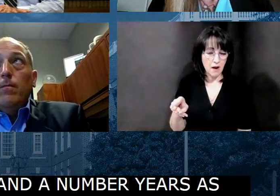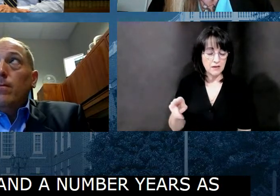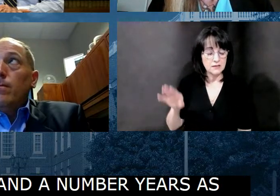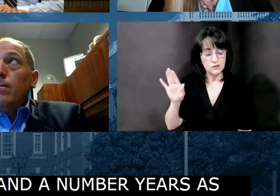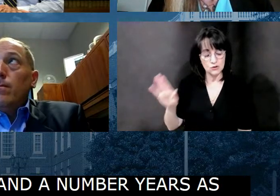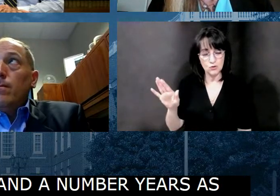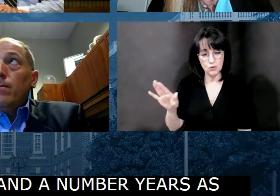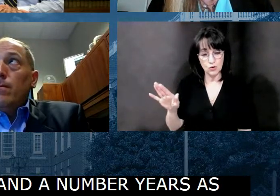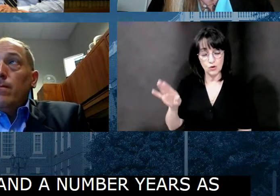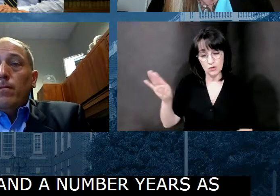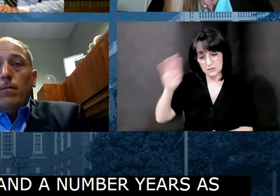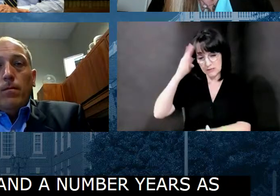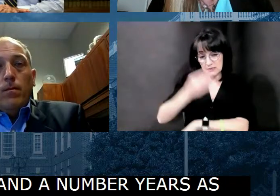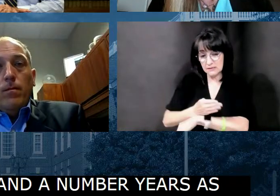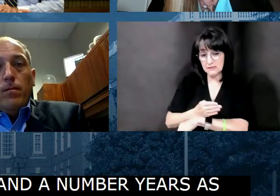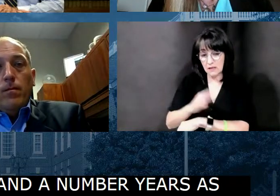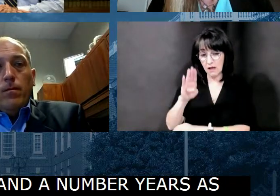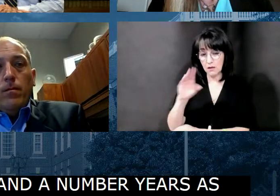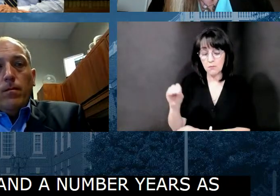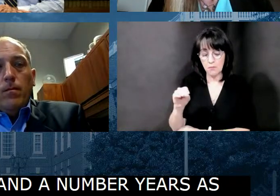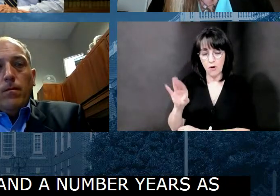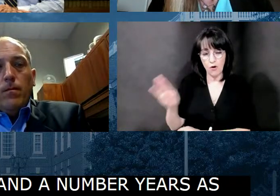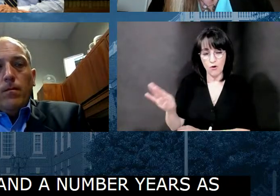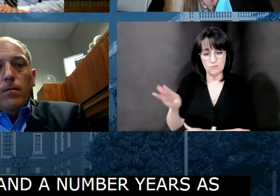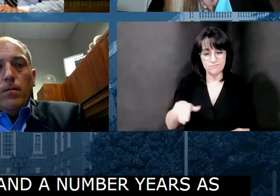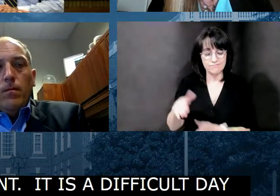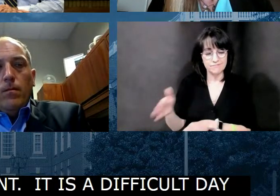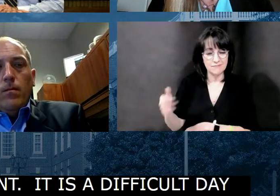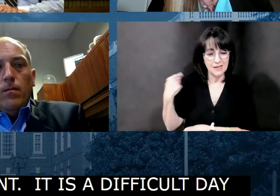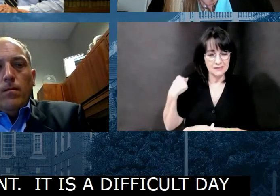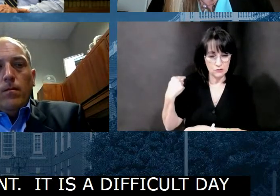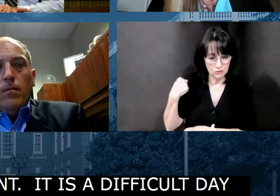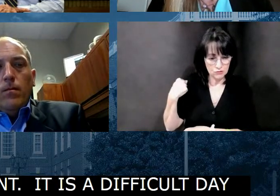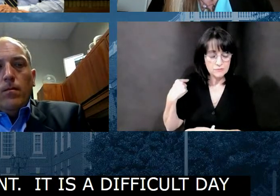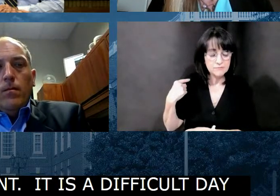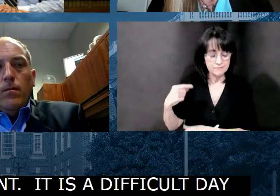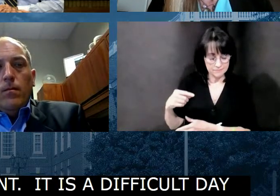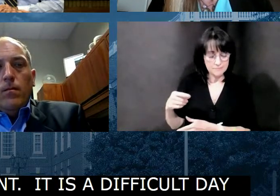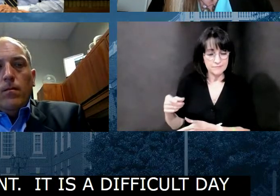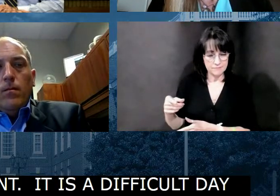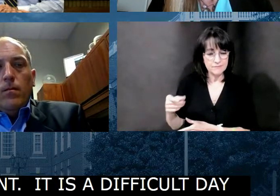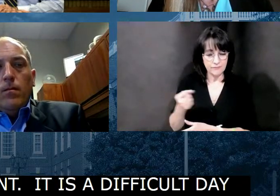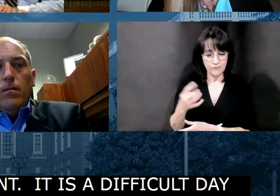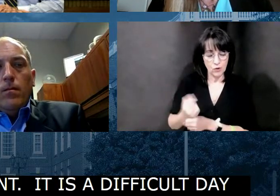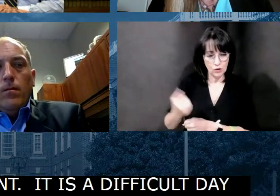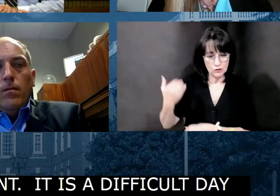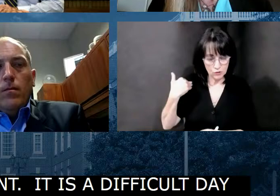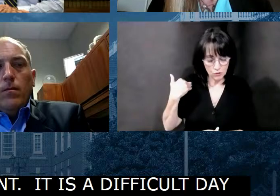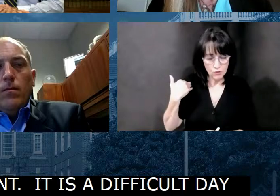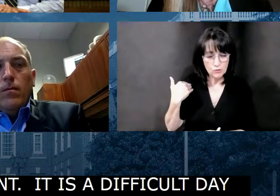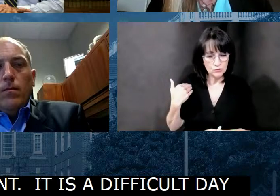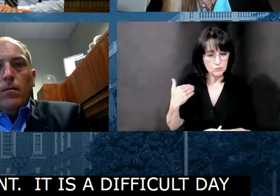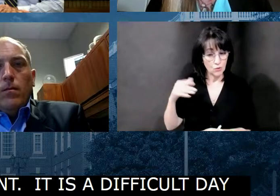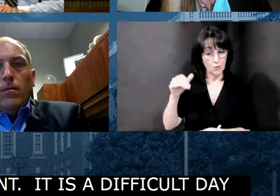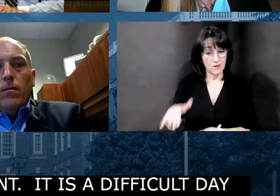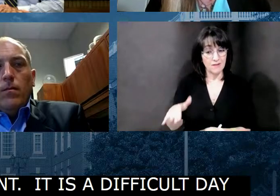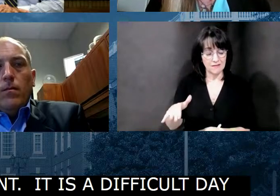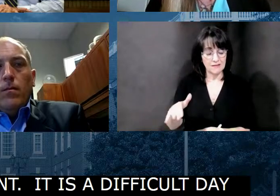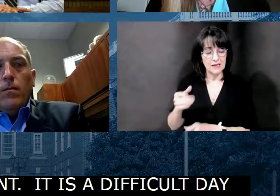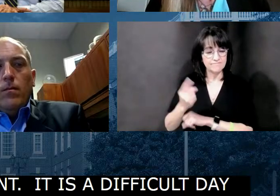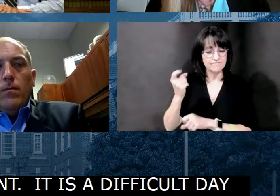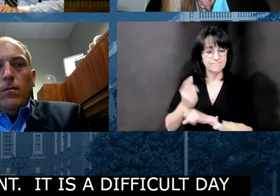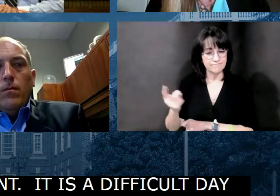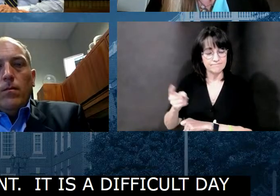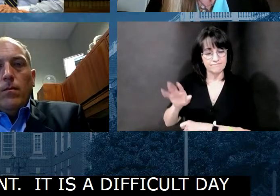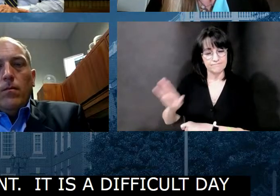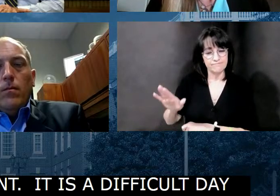Beau's passing. And we take the opportunity again to remember, to share our appreciation to the Gold